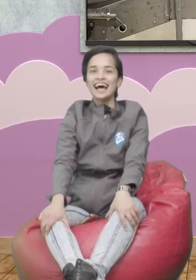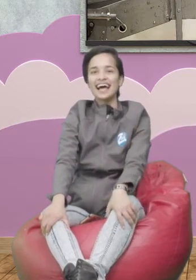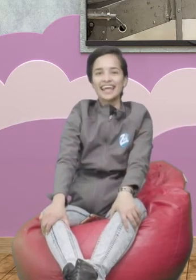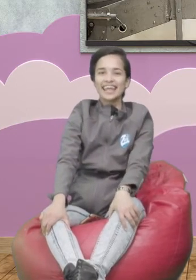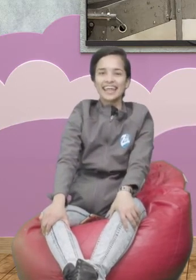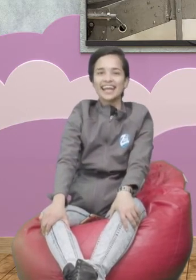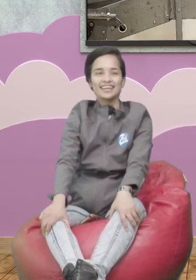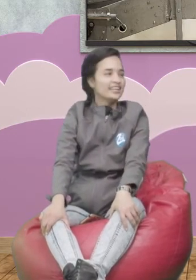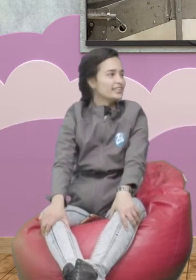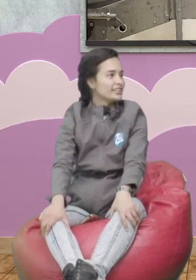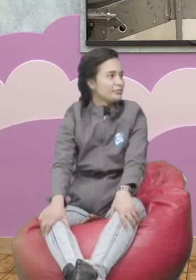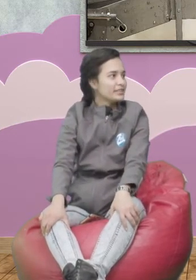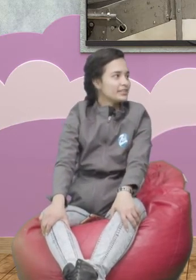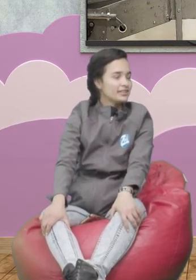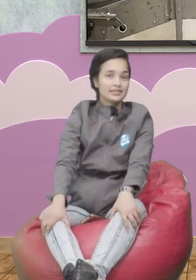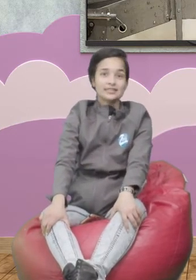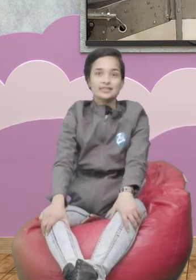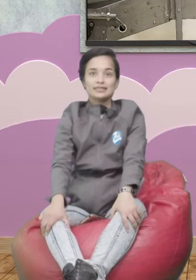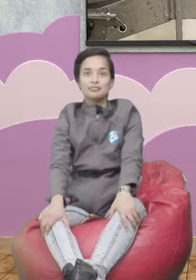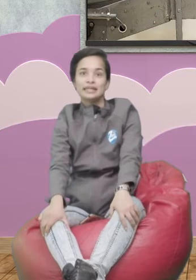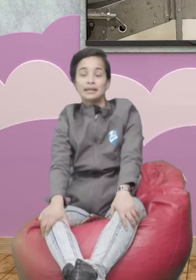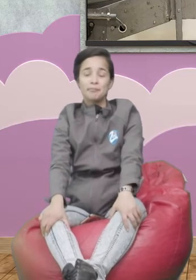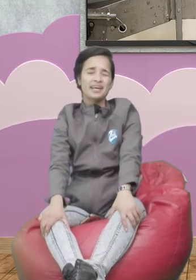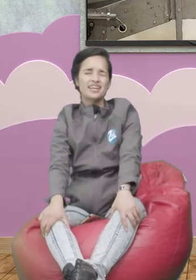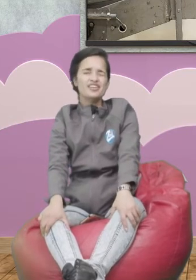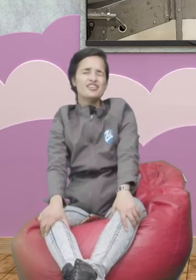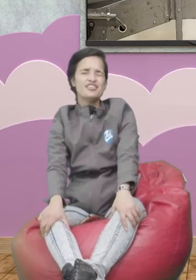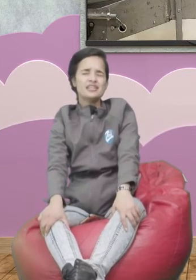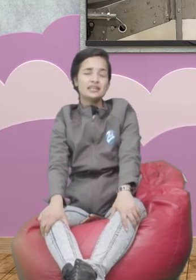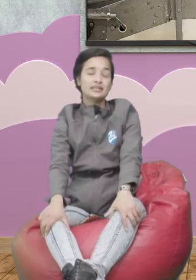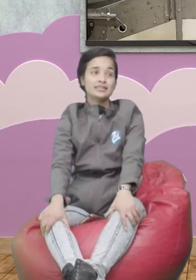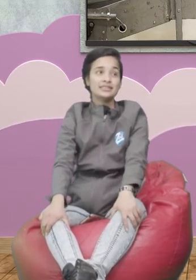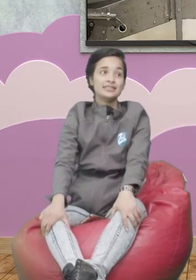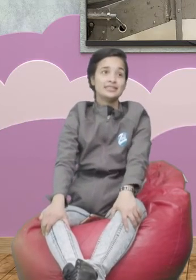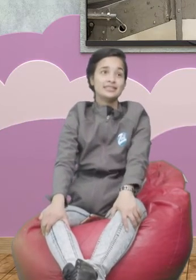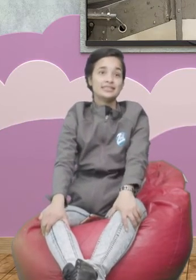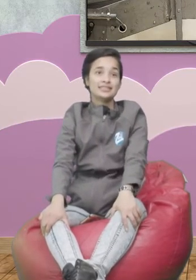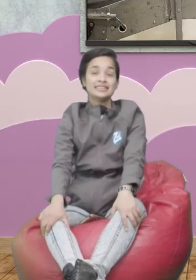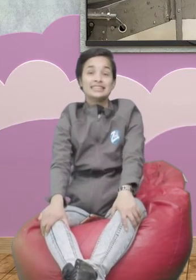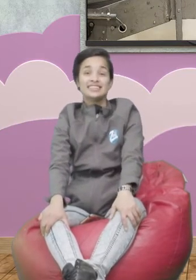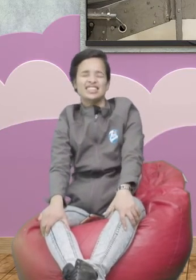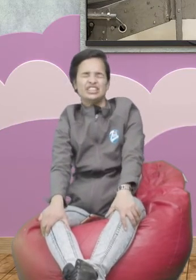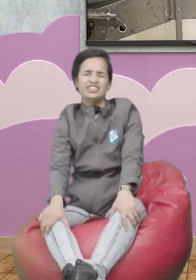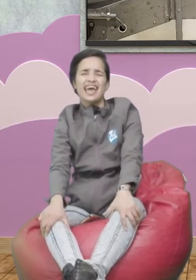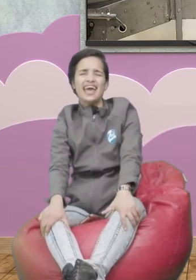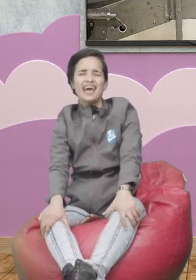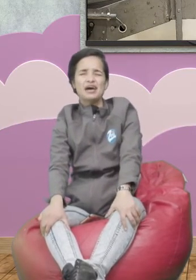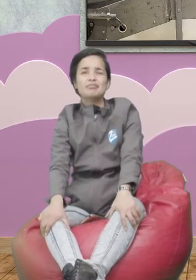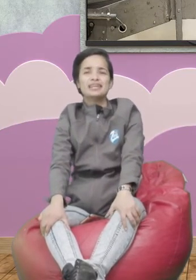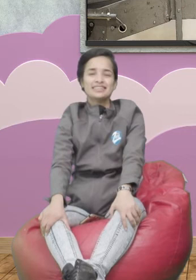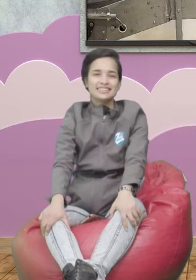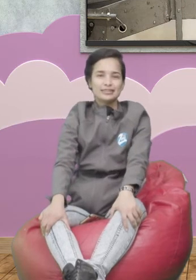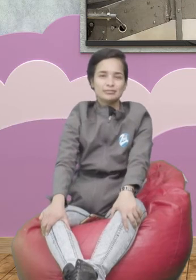Nutella. Yes, yep. Tuna. Peanut butter. Syrup.